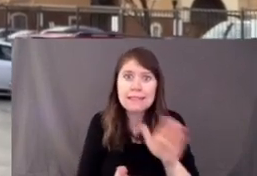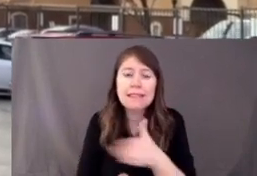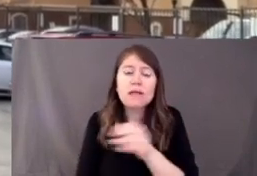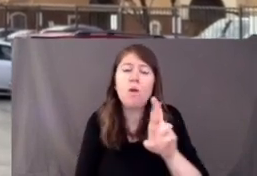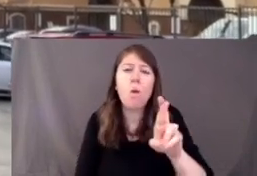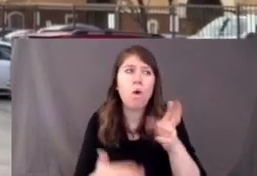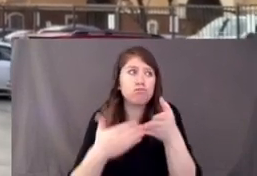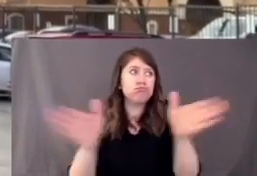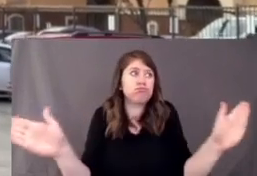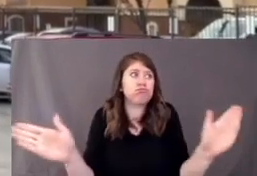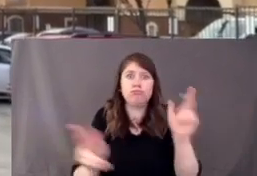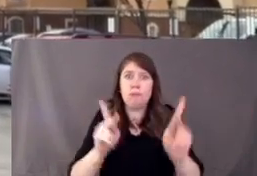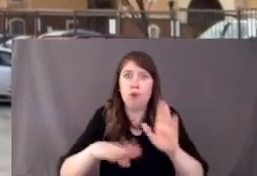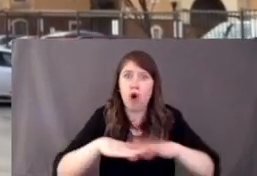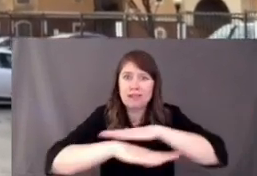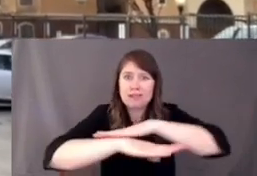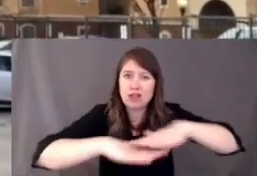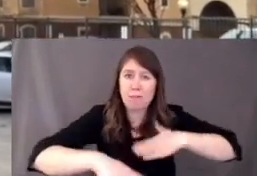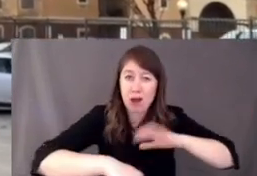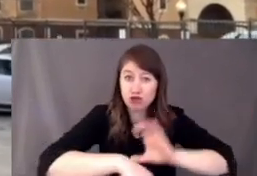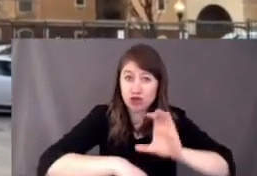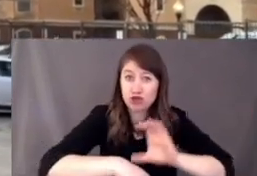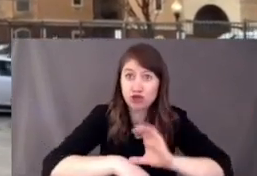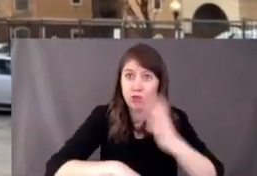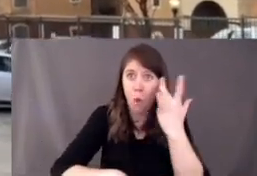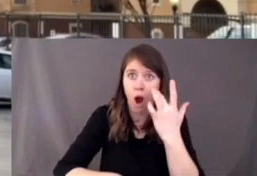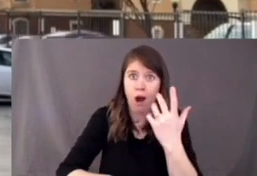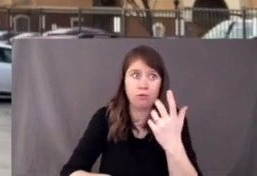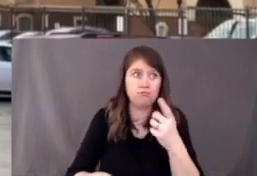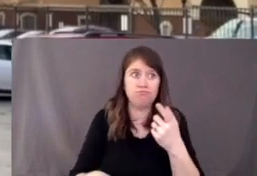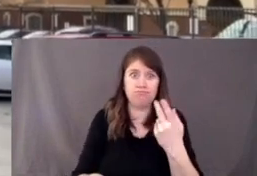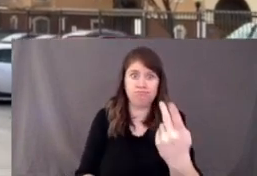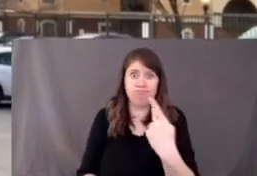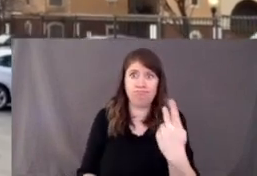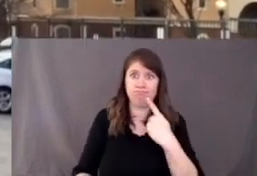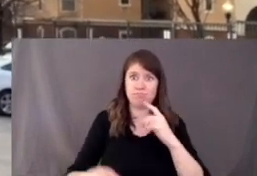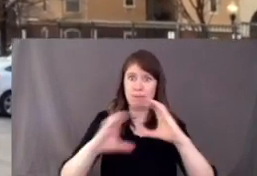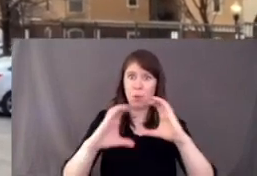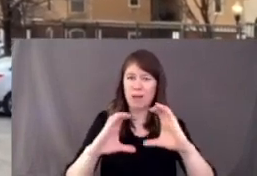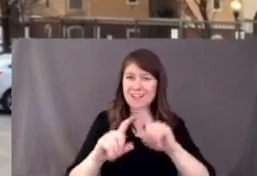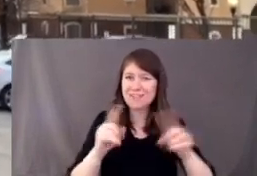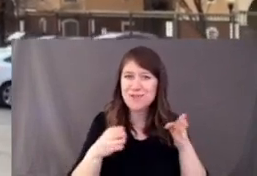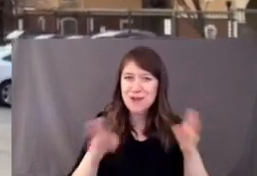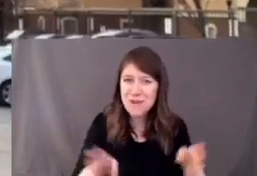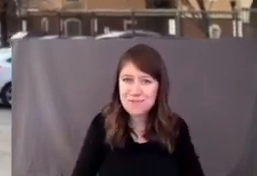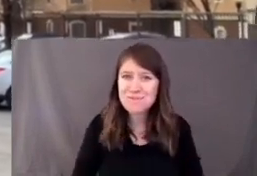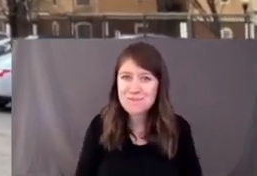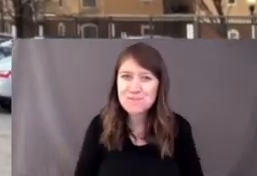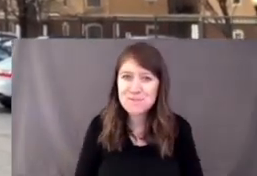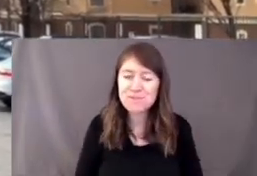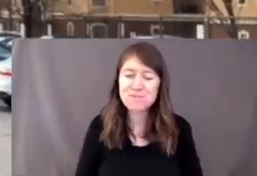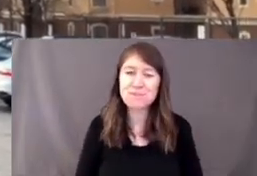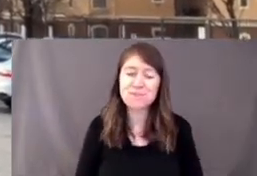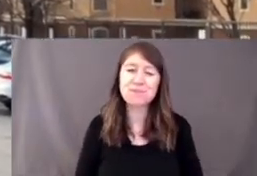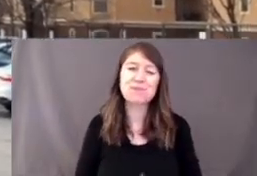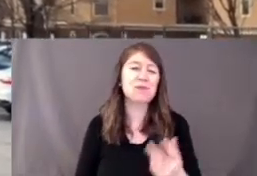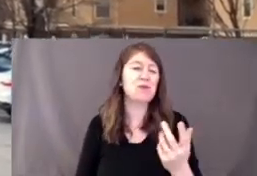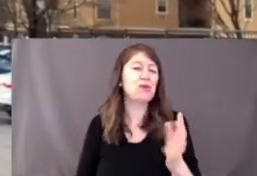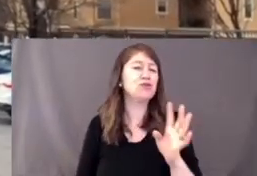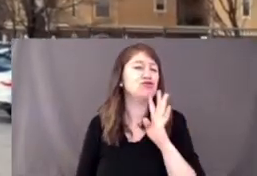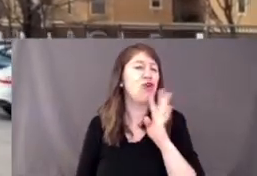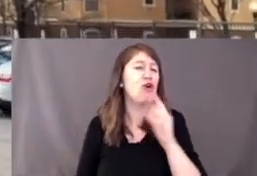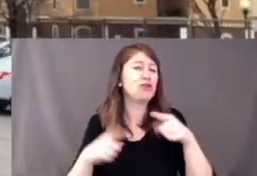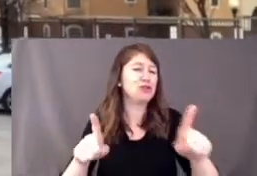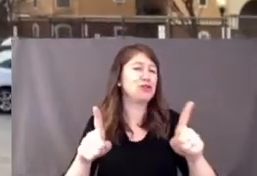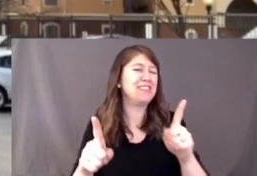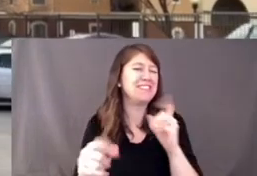or anyone on stage at my church, because we quite literally communicate in a different way. We'll talk about this in the